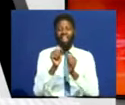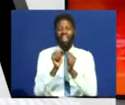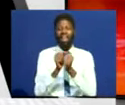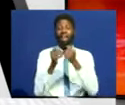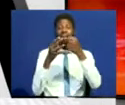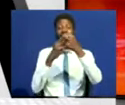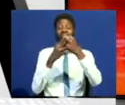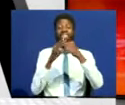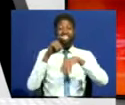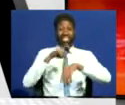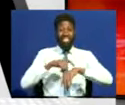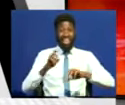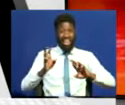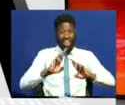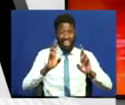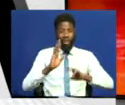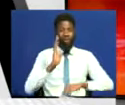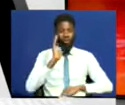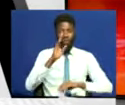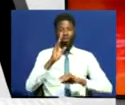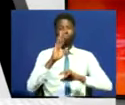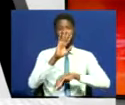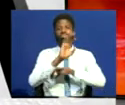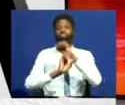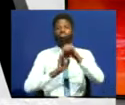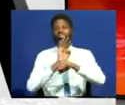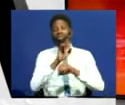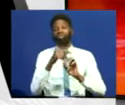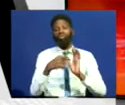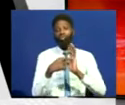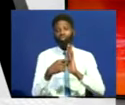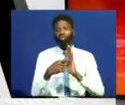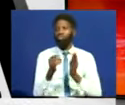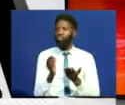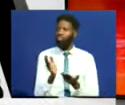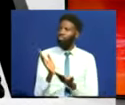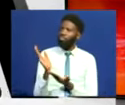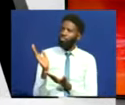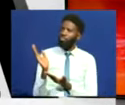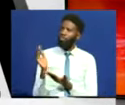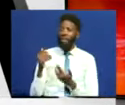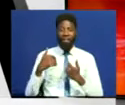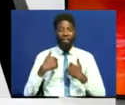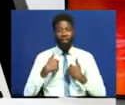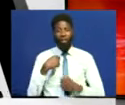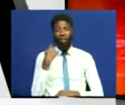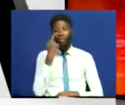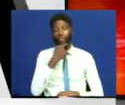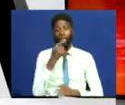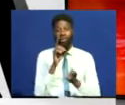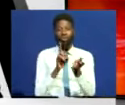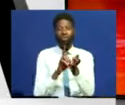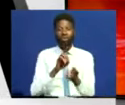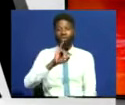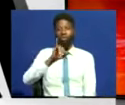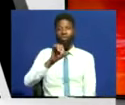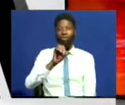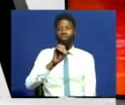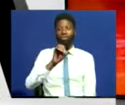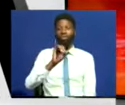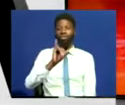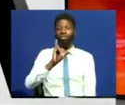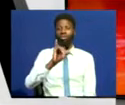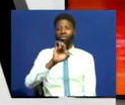you. And, of course, joining me this morning on the other side of the studio will be Dr. Joyce M. Mutinda,